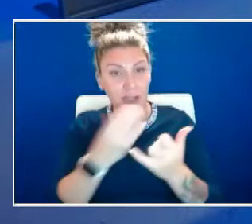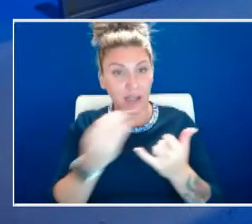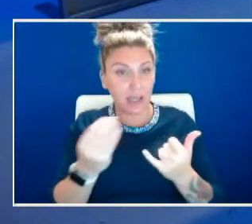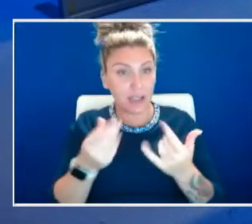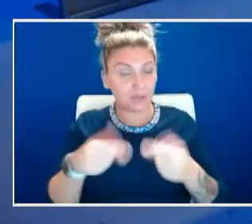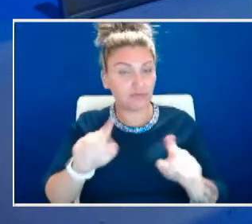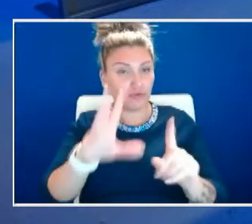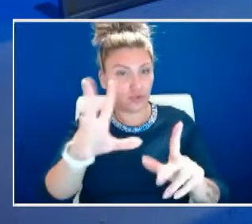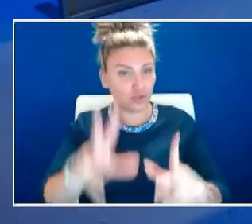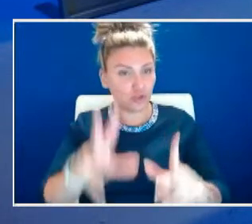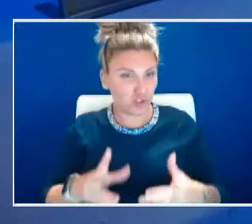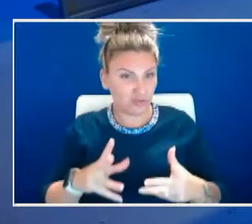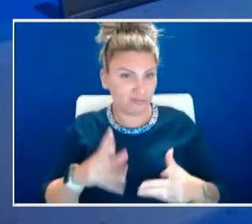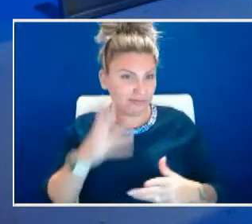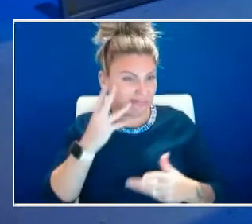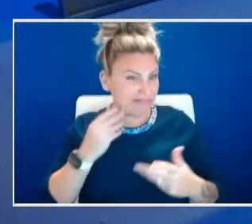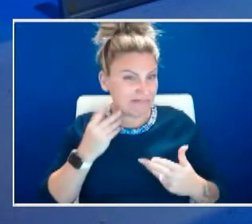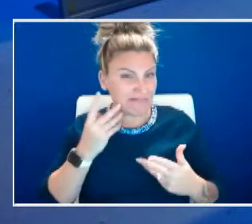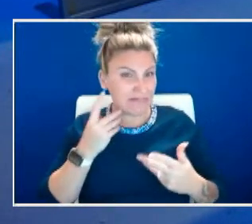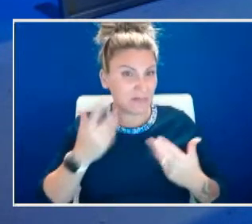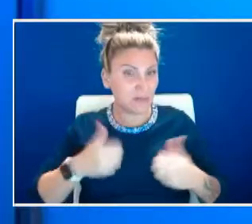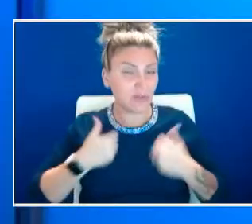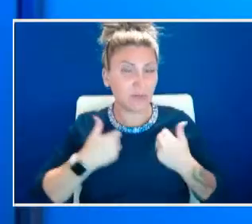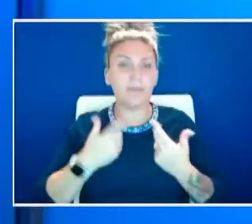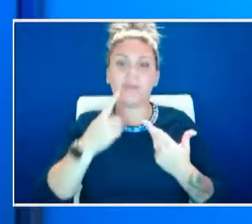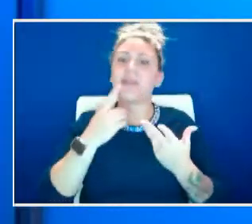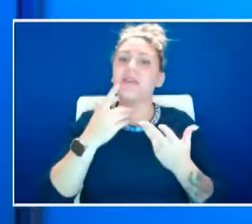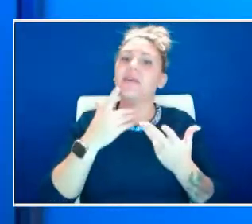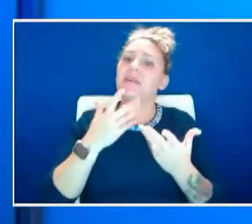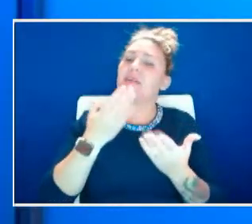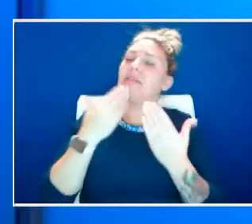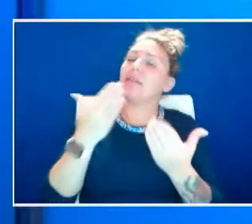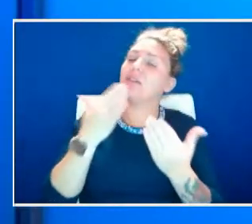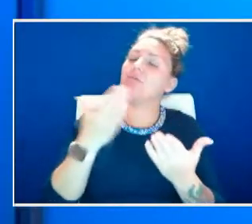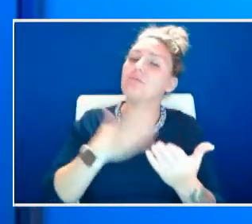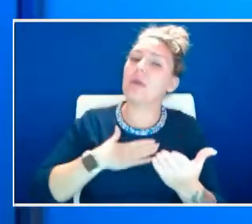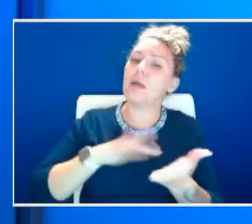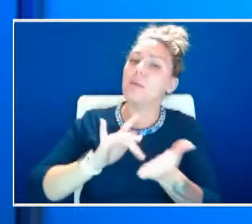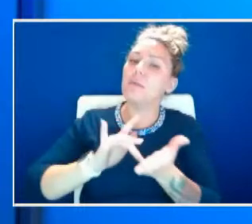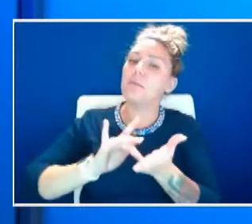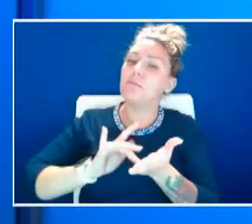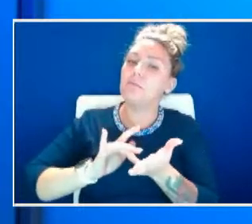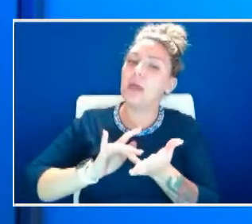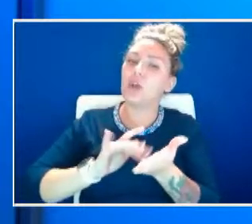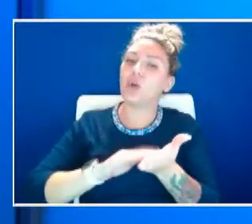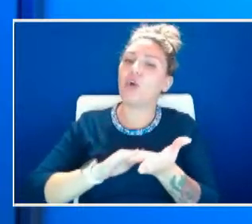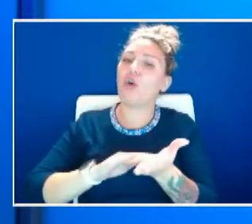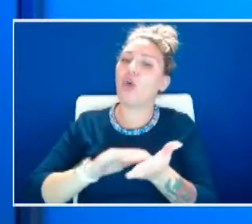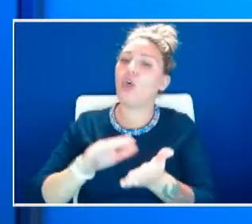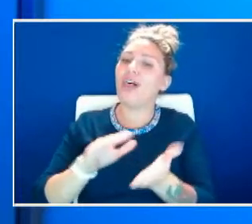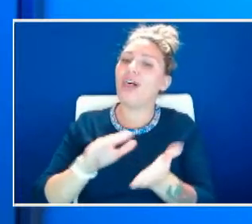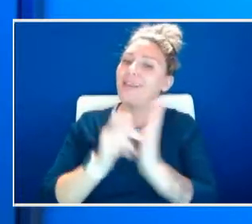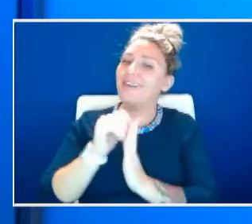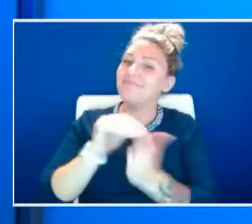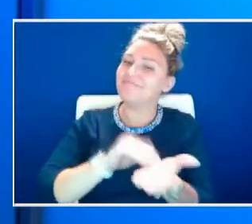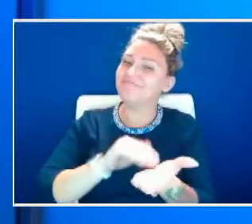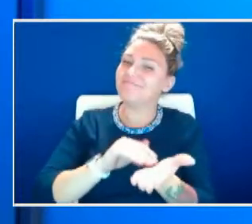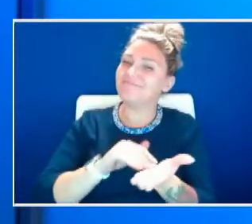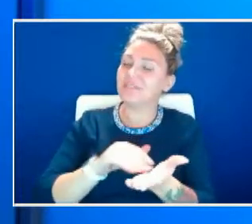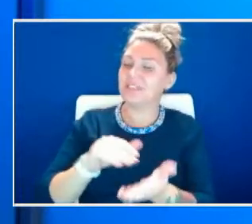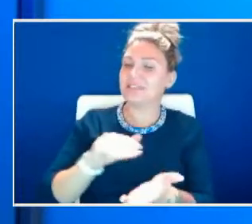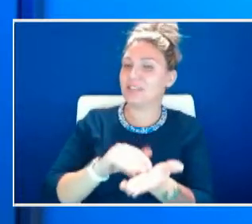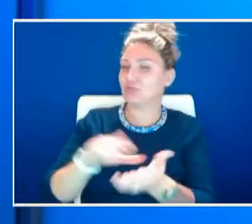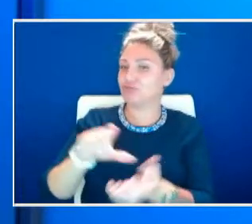Okay. Well, a big shout out to my medical oncologist, Dr. Gregory Crane. I've had him since 2015, and